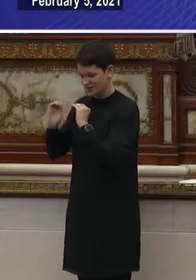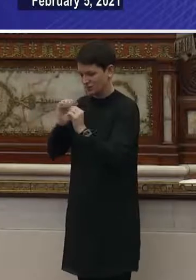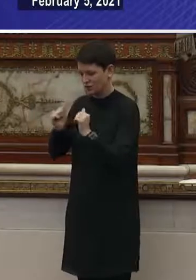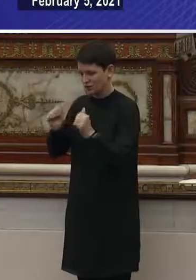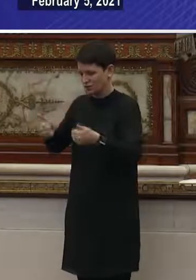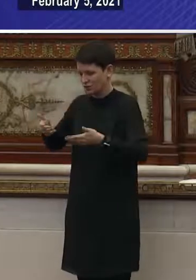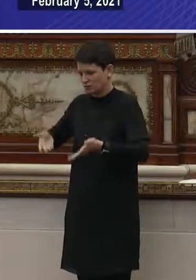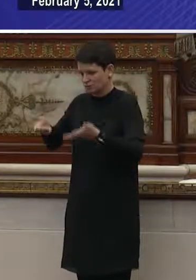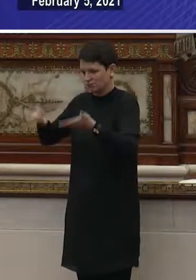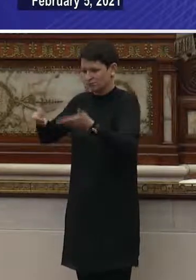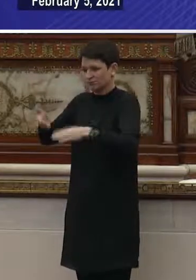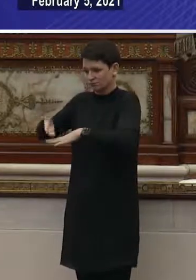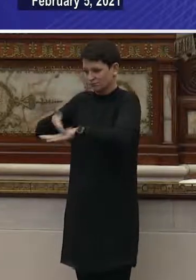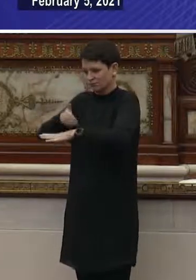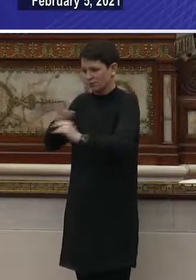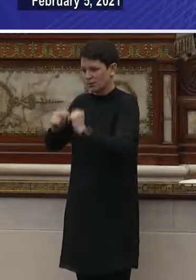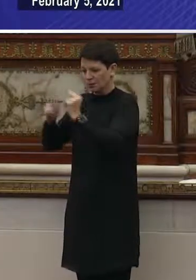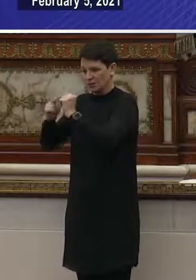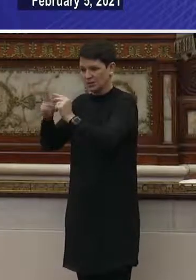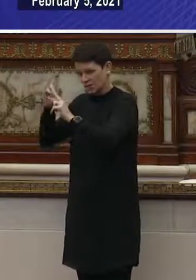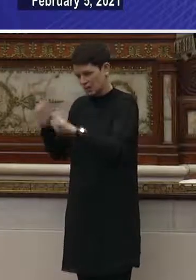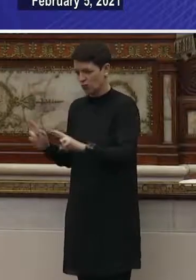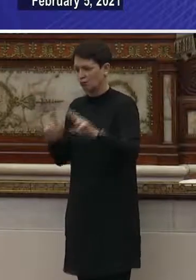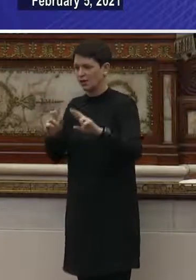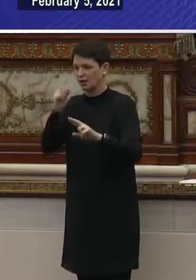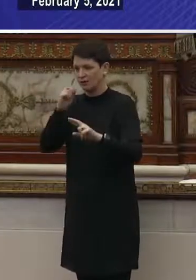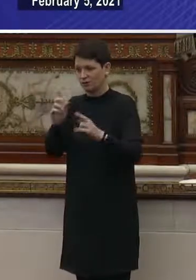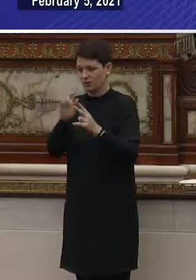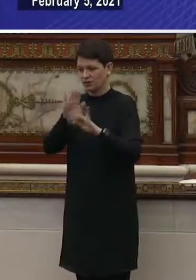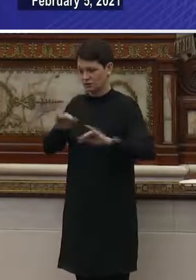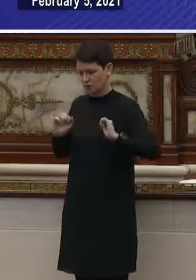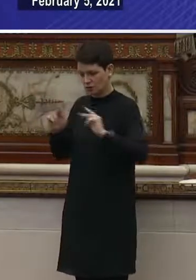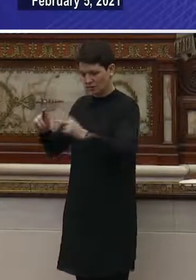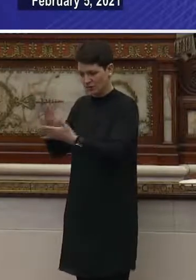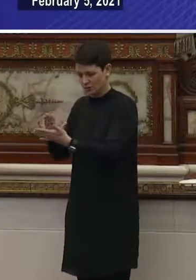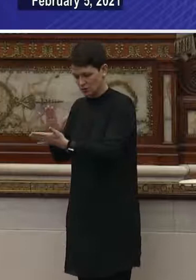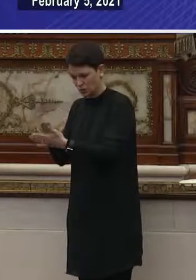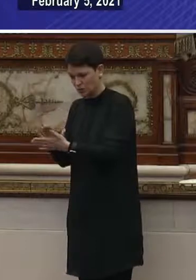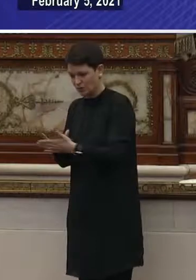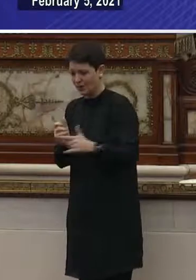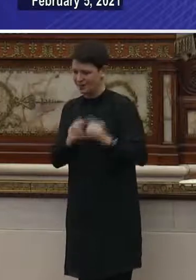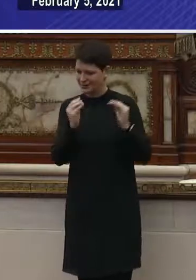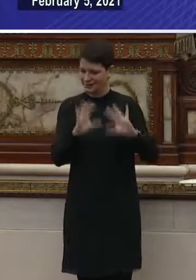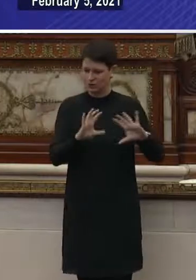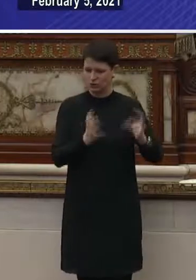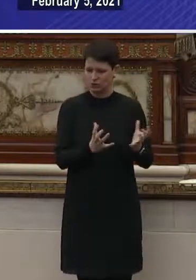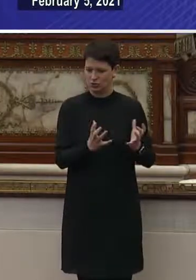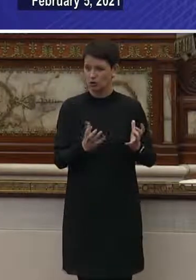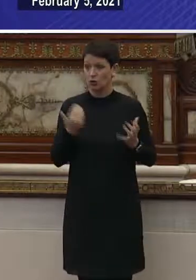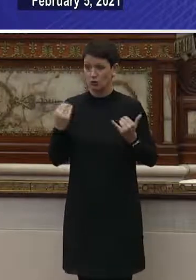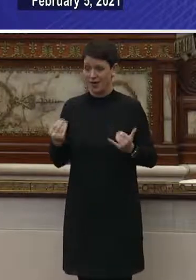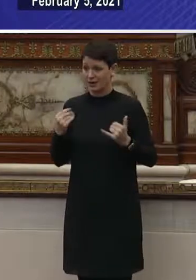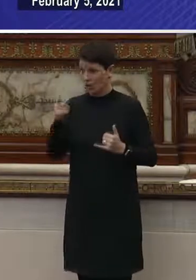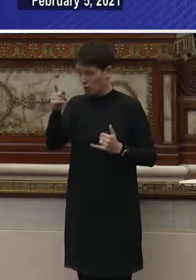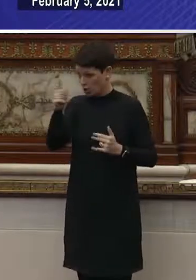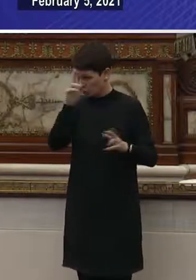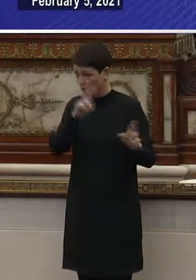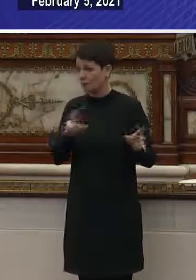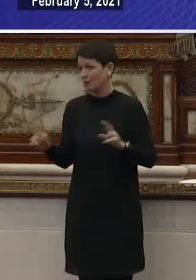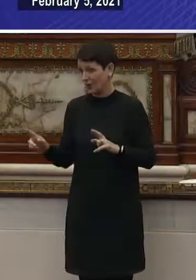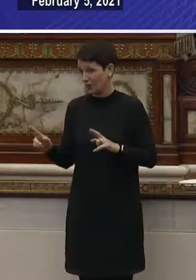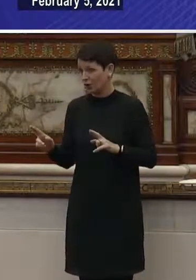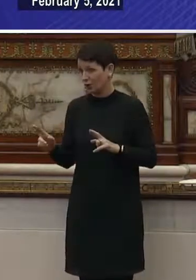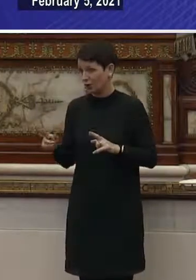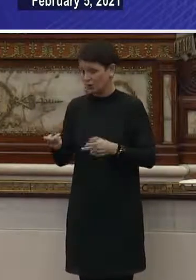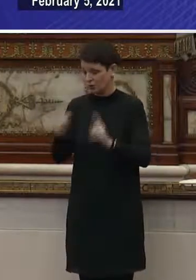them, up to speed in preparation for this. And then teachers. Doc, right now, are you prepared